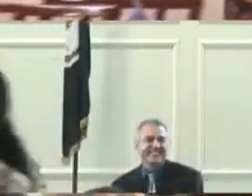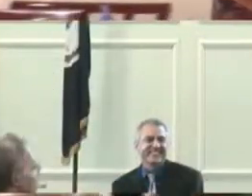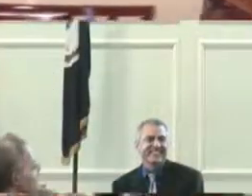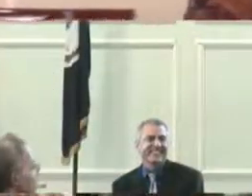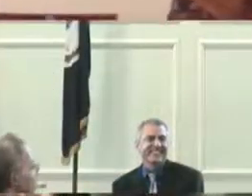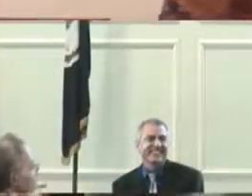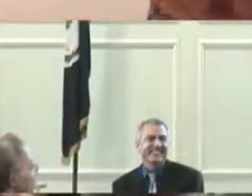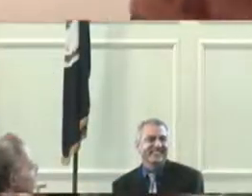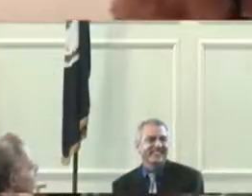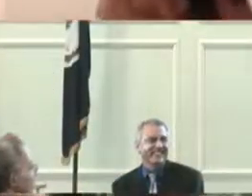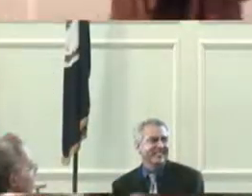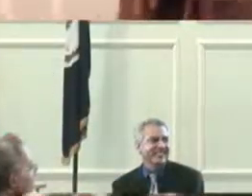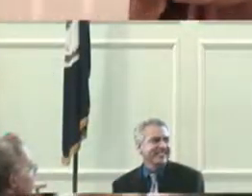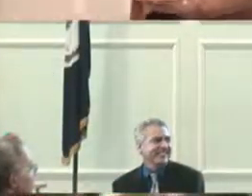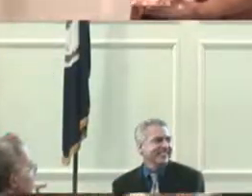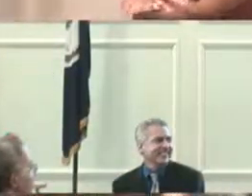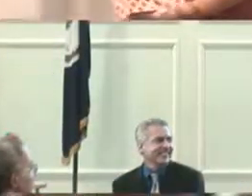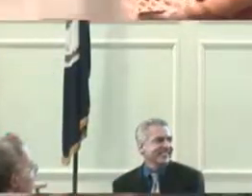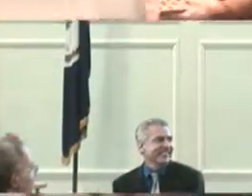Yeah.